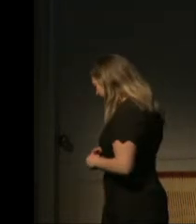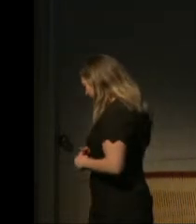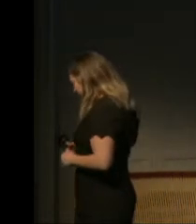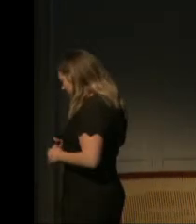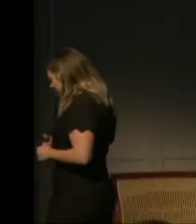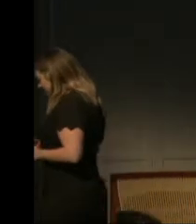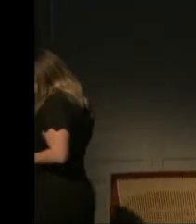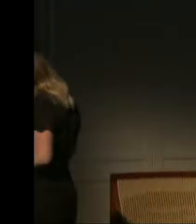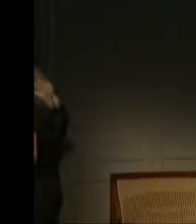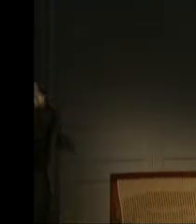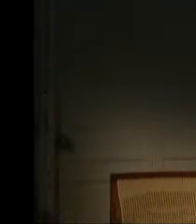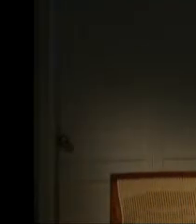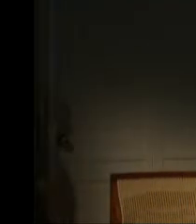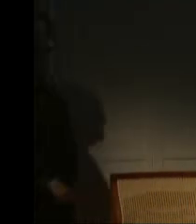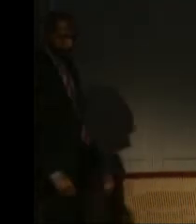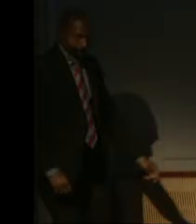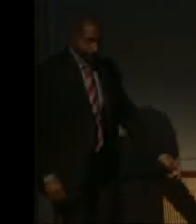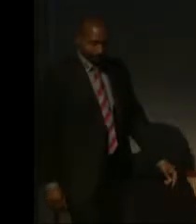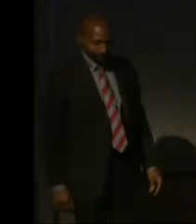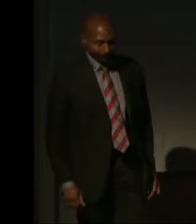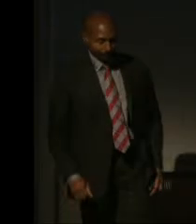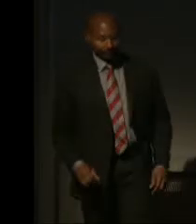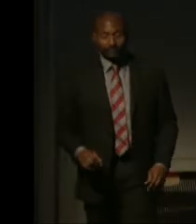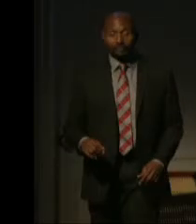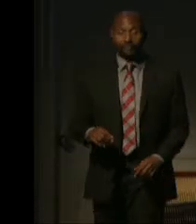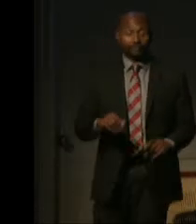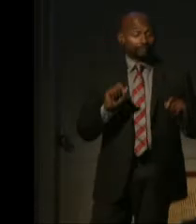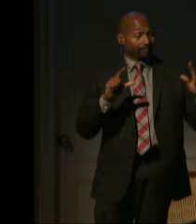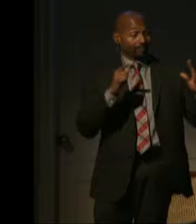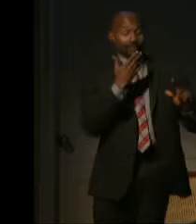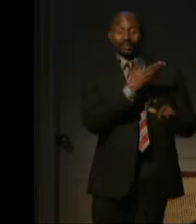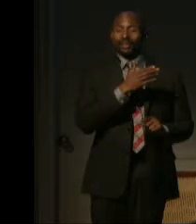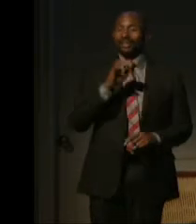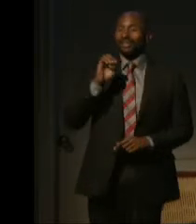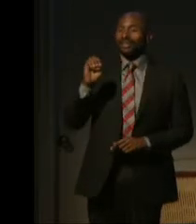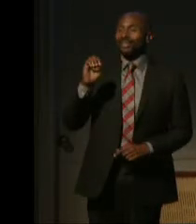This is Eastern Airlines Flight 375.